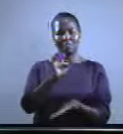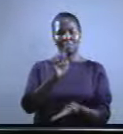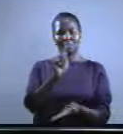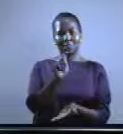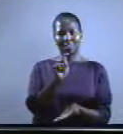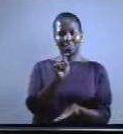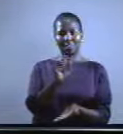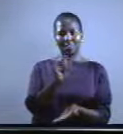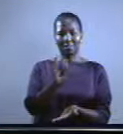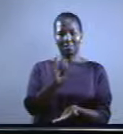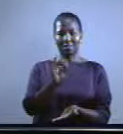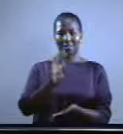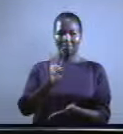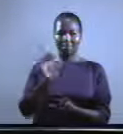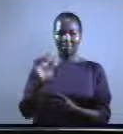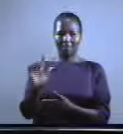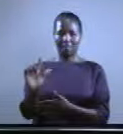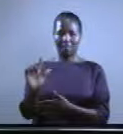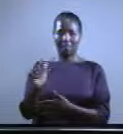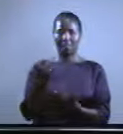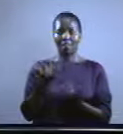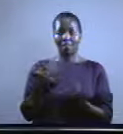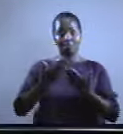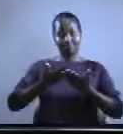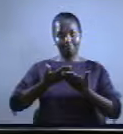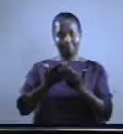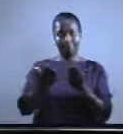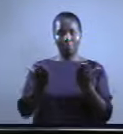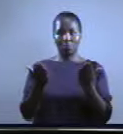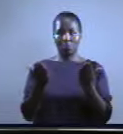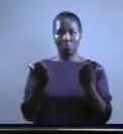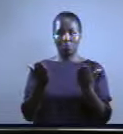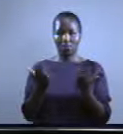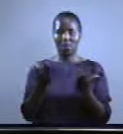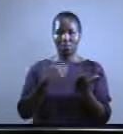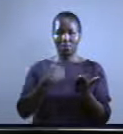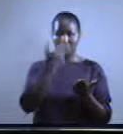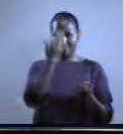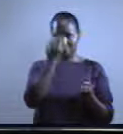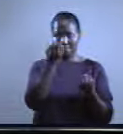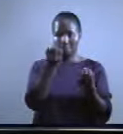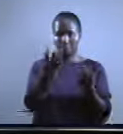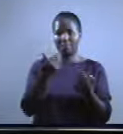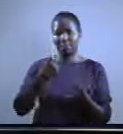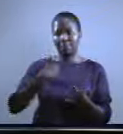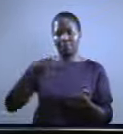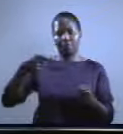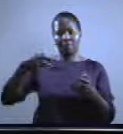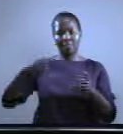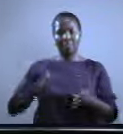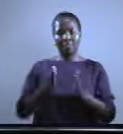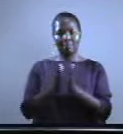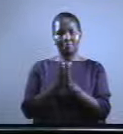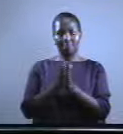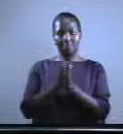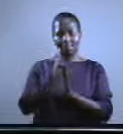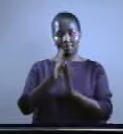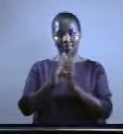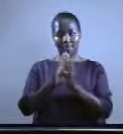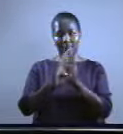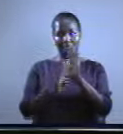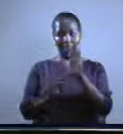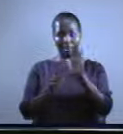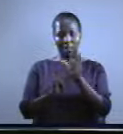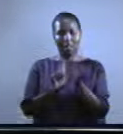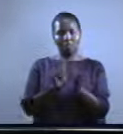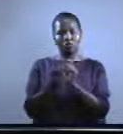Bill, I have to inform you that the Speaker received an amendment to the bill from the Minister